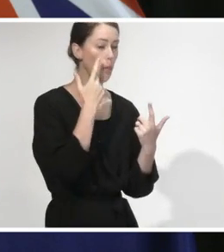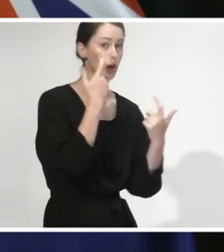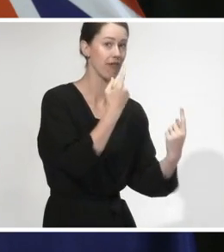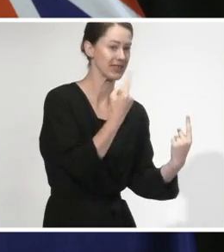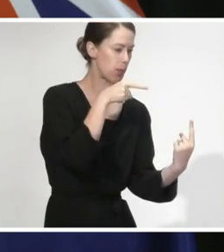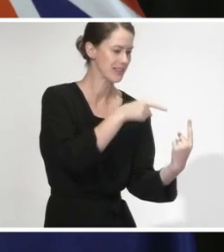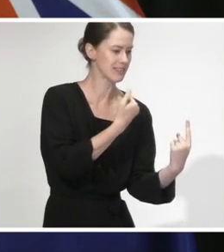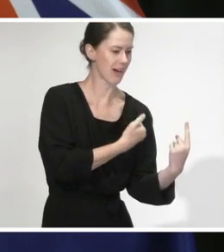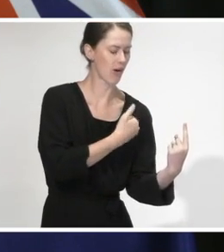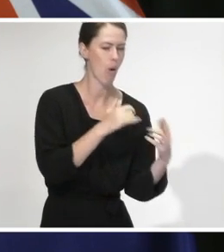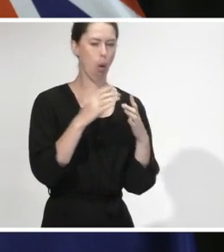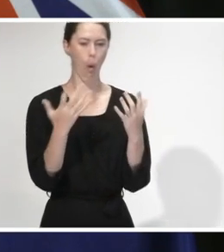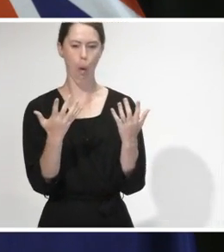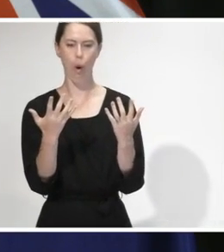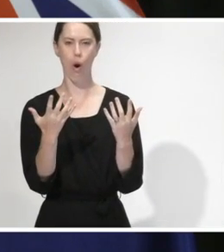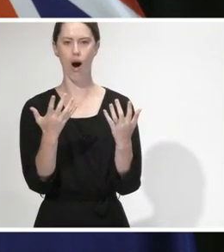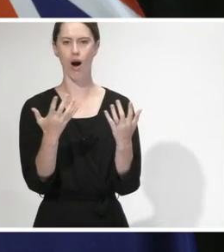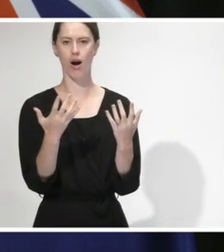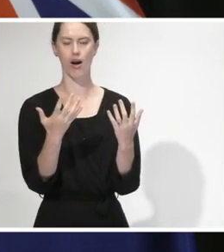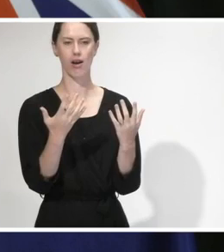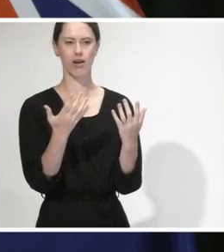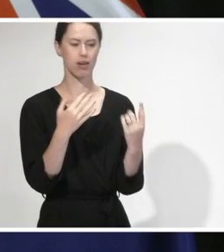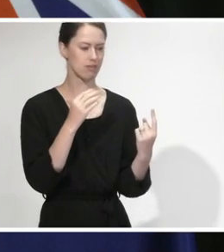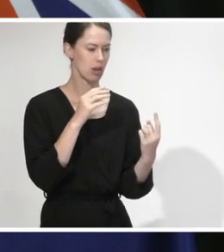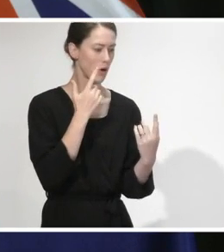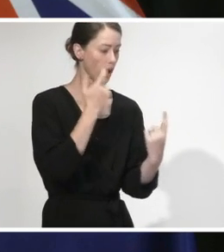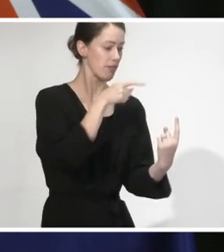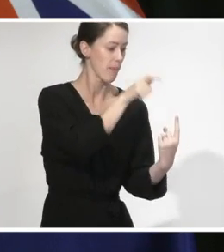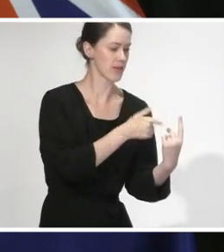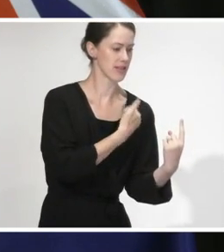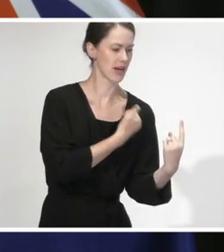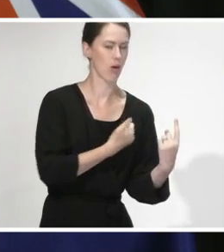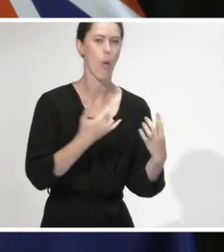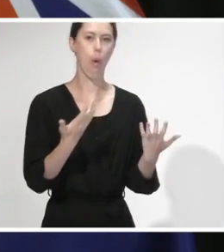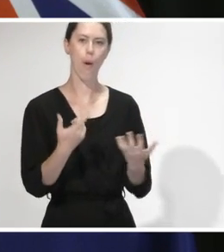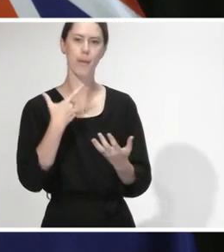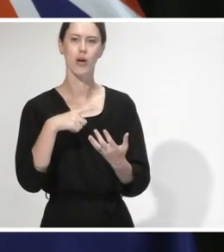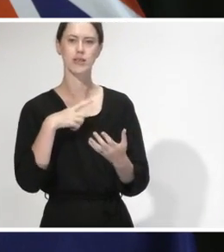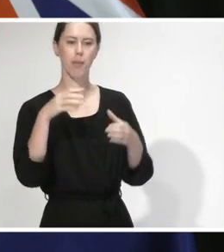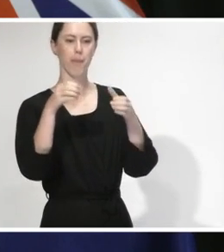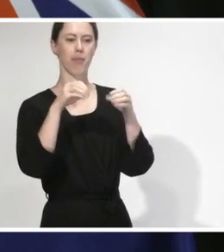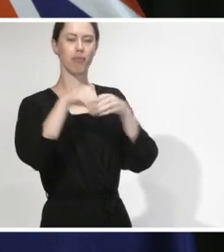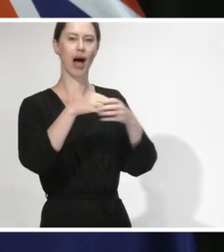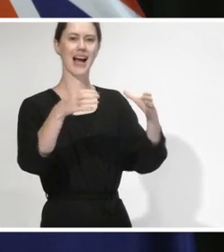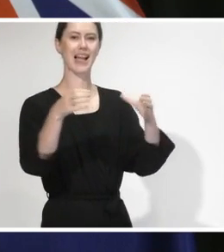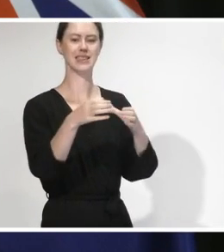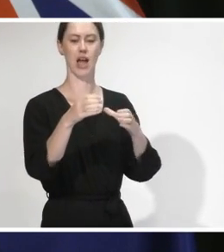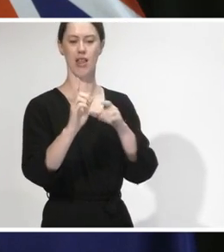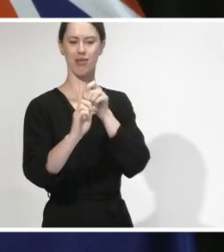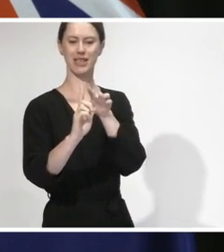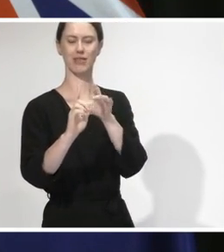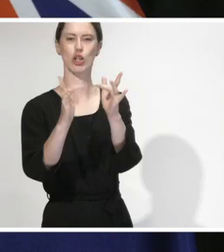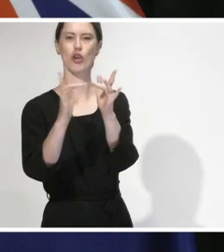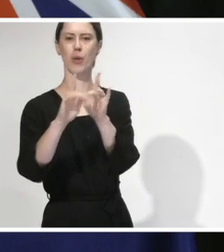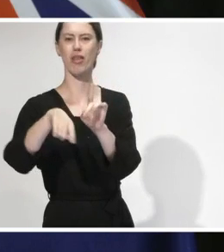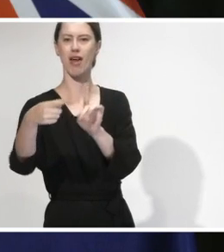someone or involved in the care of someone with COVID-19, or was it because they are part of a cluster where they may be a close contact